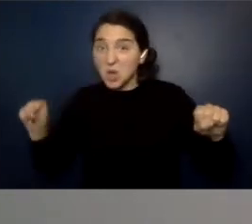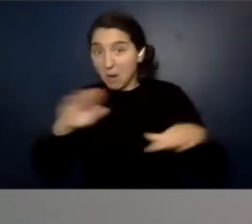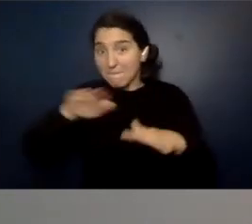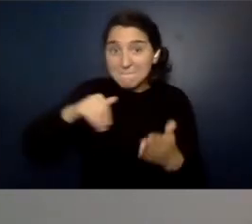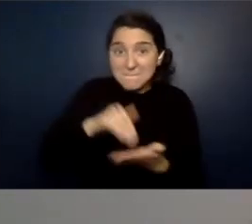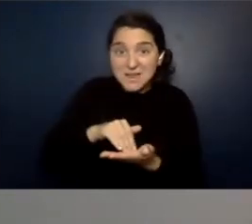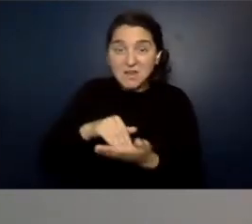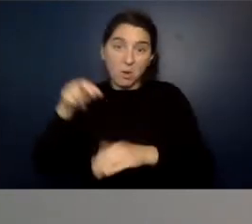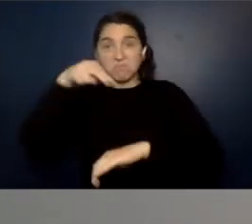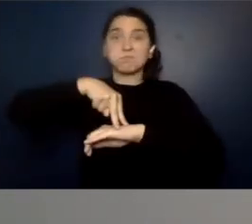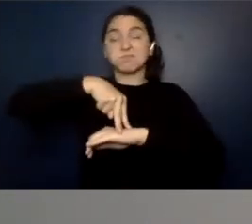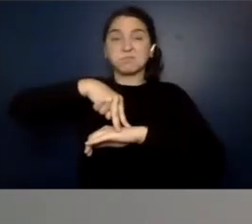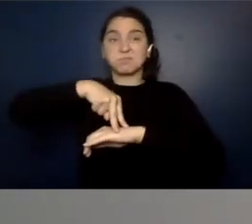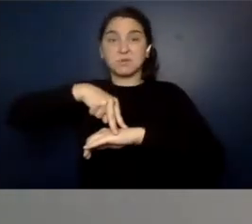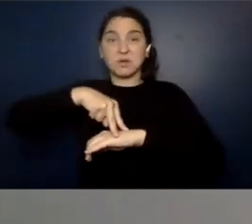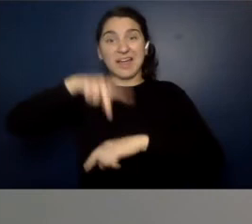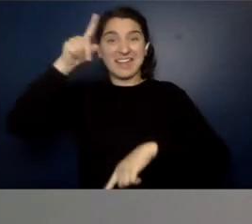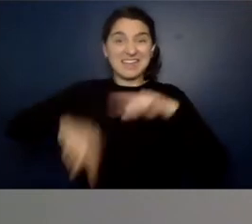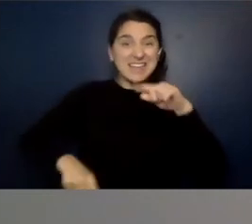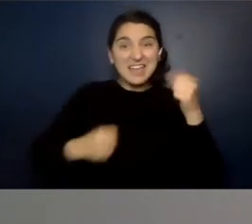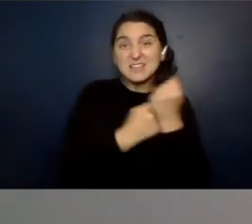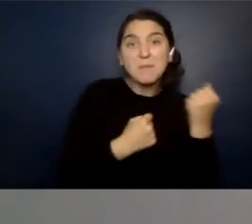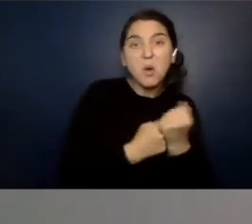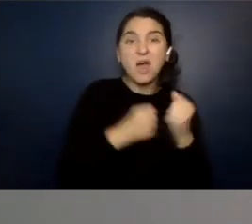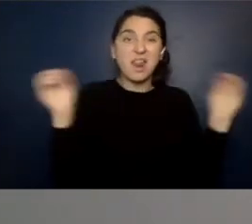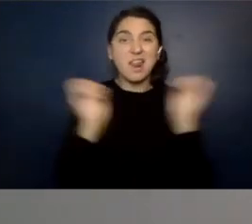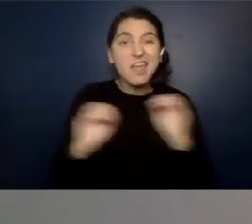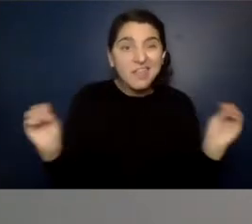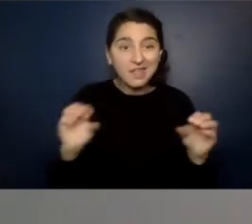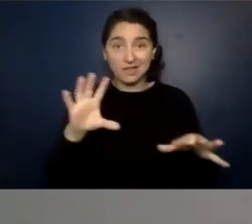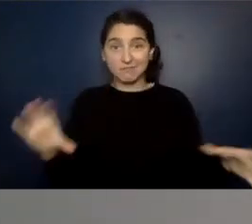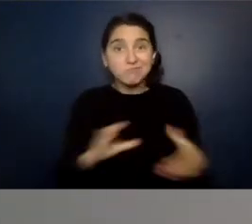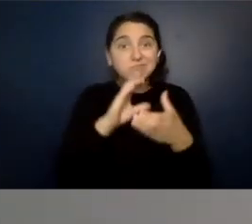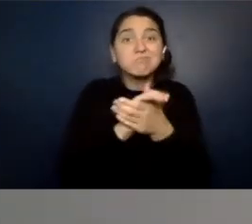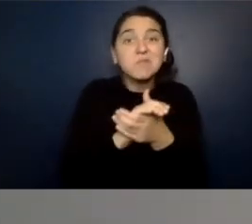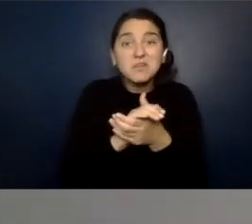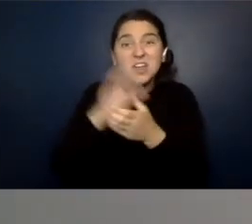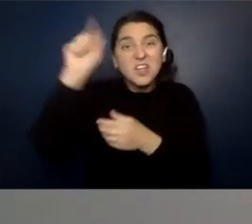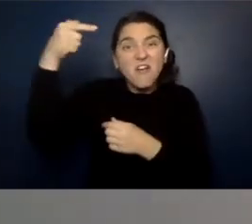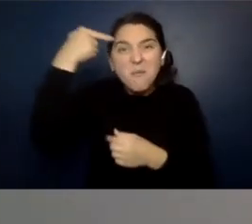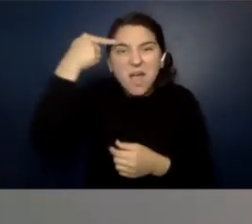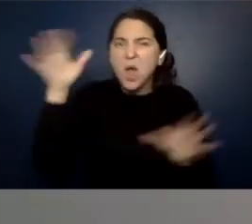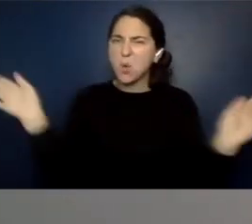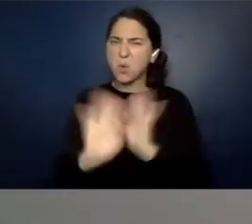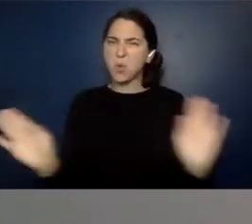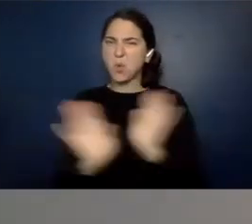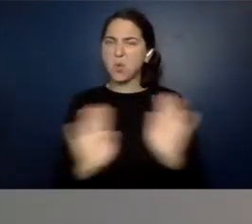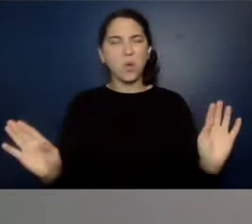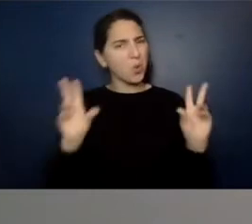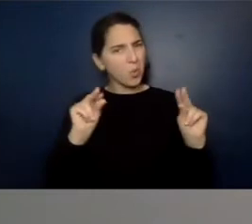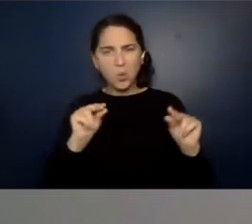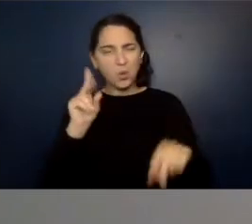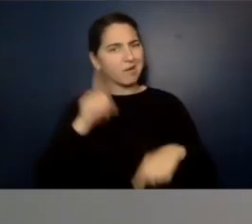Of course, soul freedom needs context. It must exist in relation to and in response